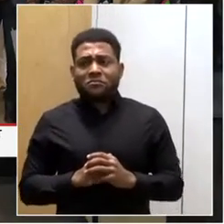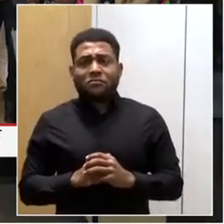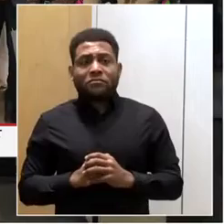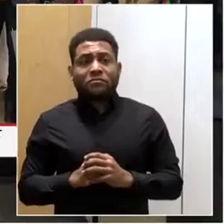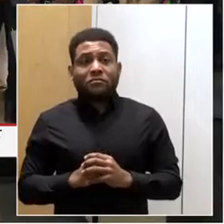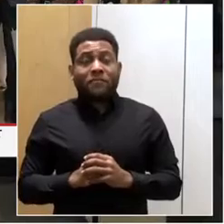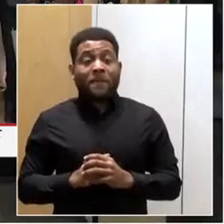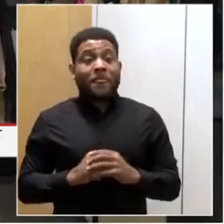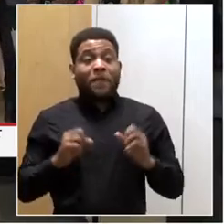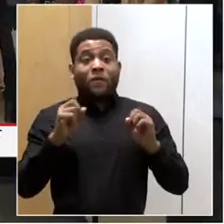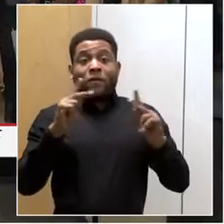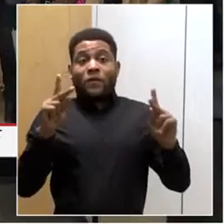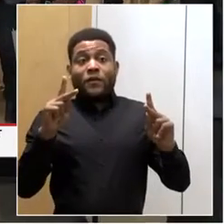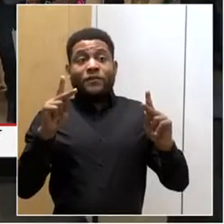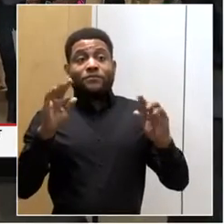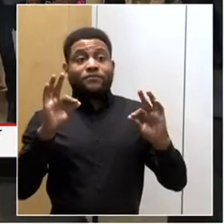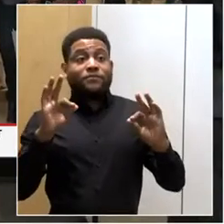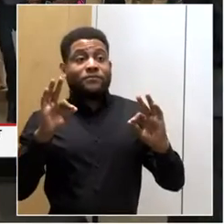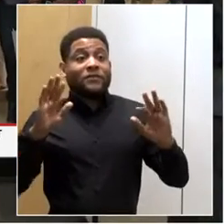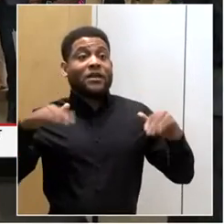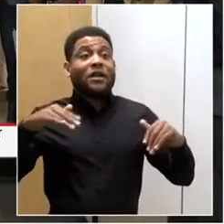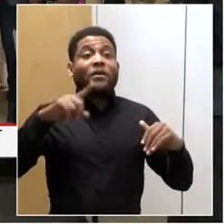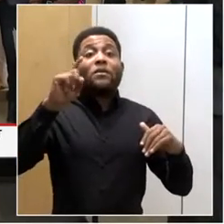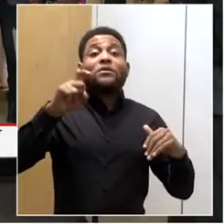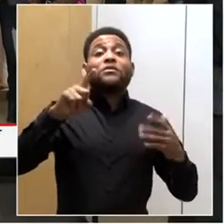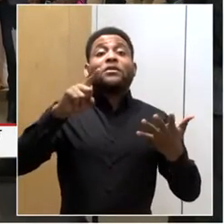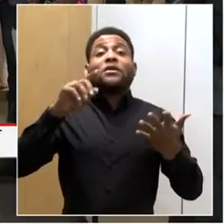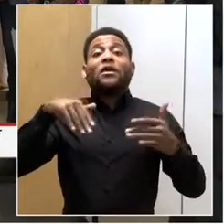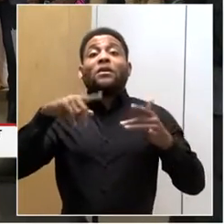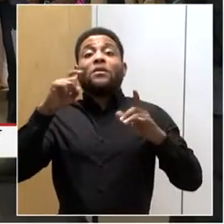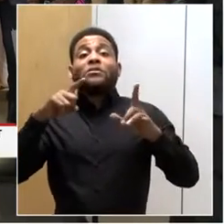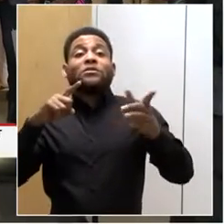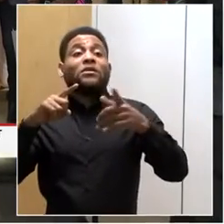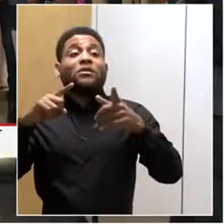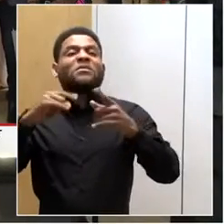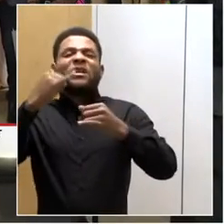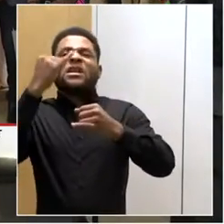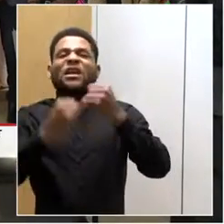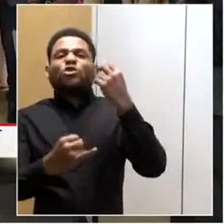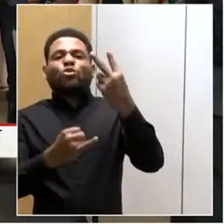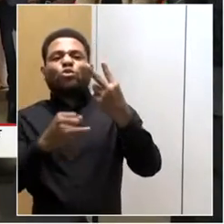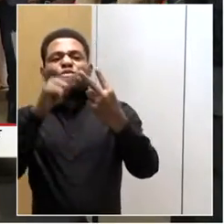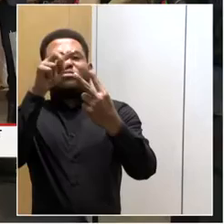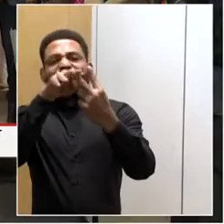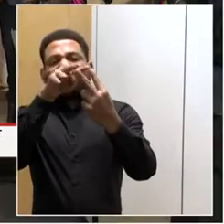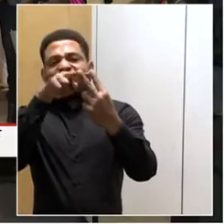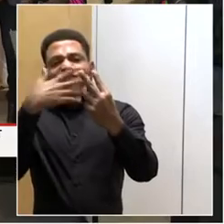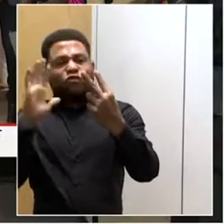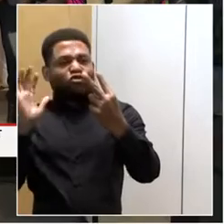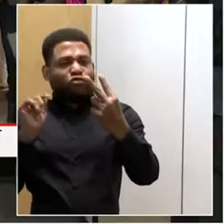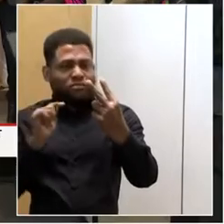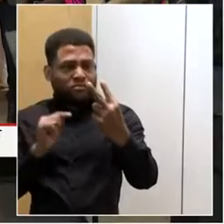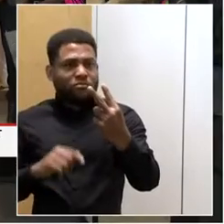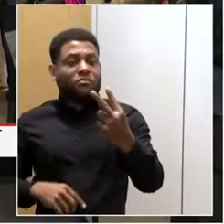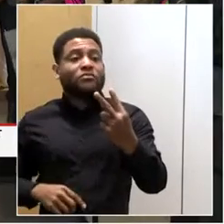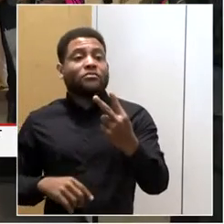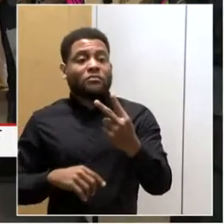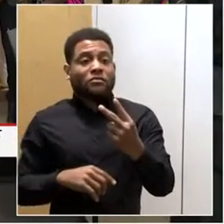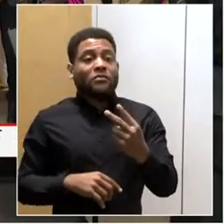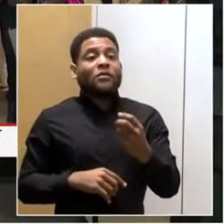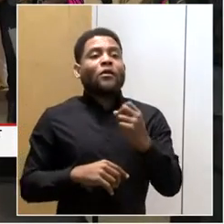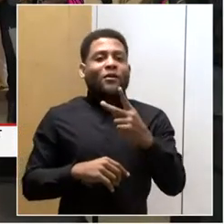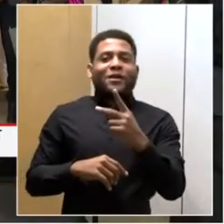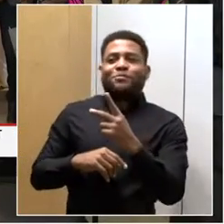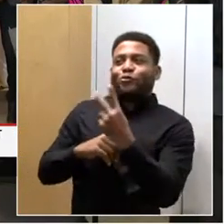Okay, anyone who hasn't asked a question? Okay, last two then, Delia and then Sam. Two quick questions, if you don't mind. The sure.